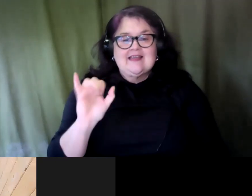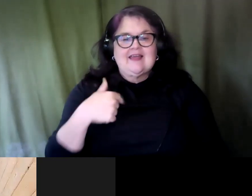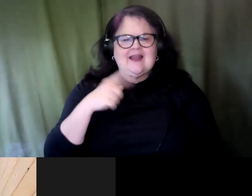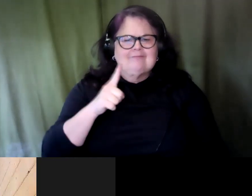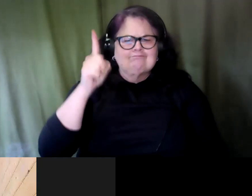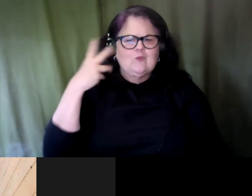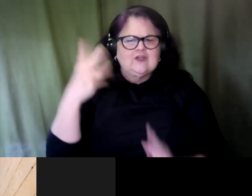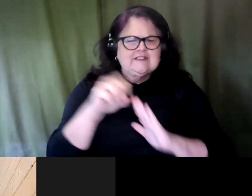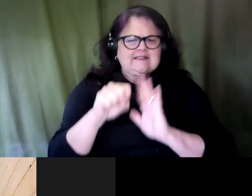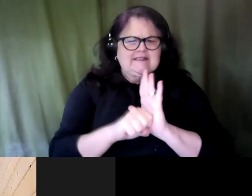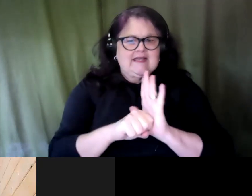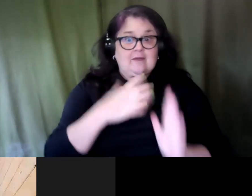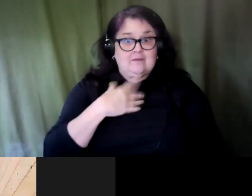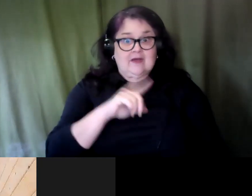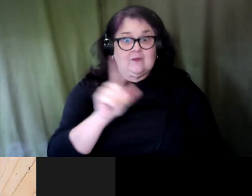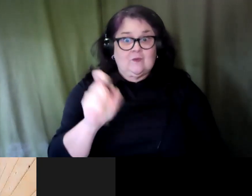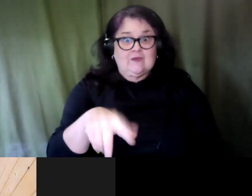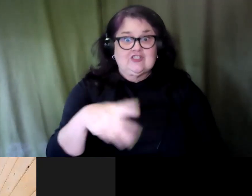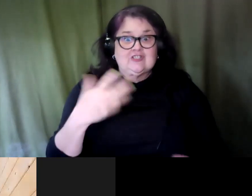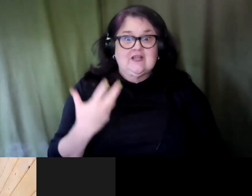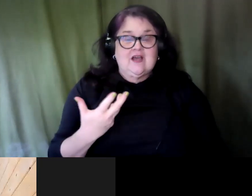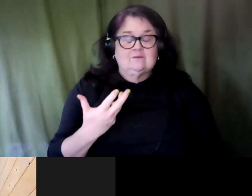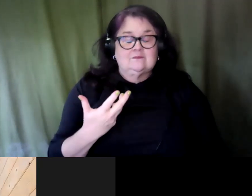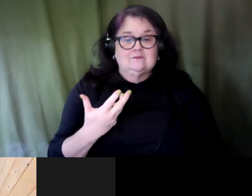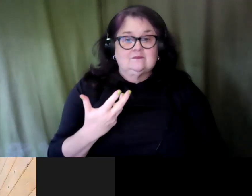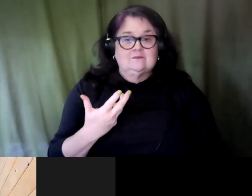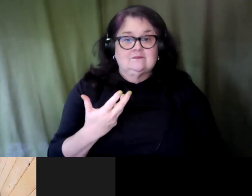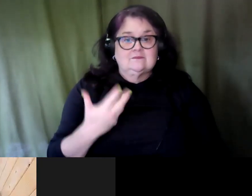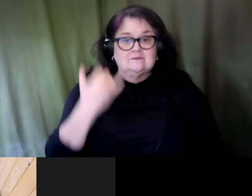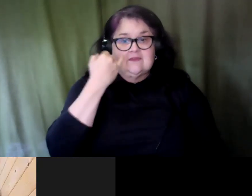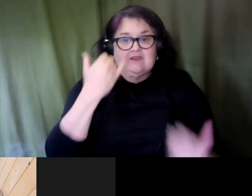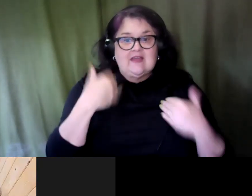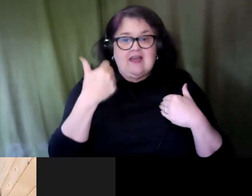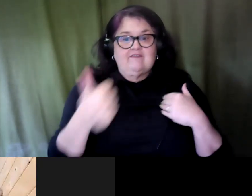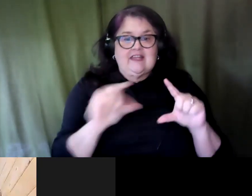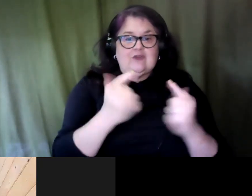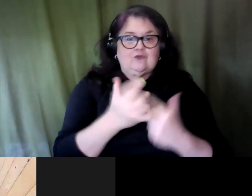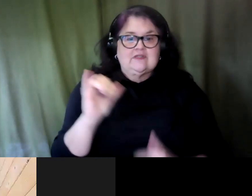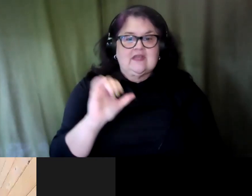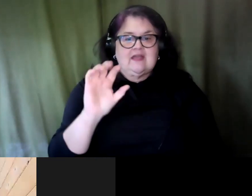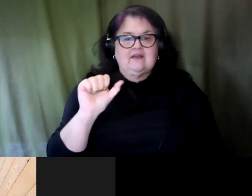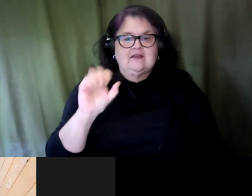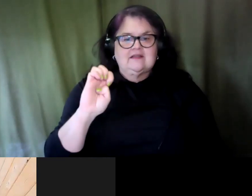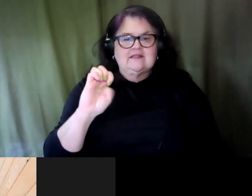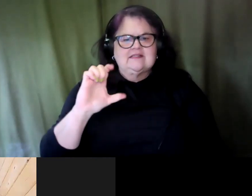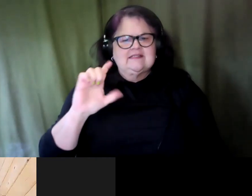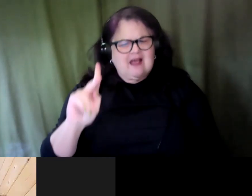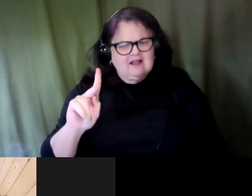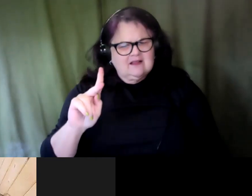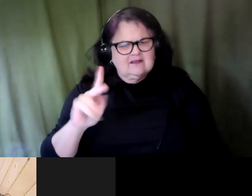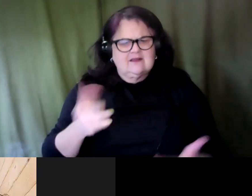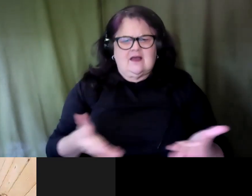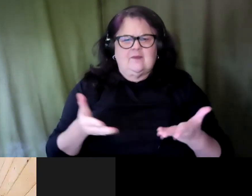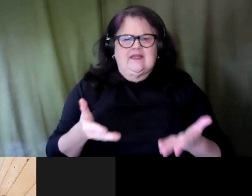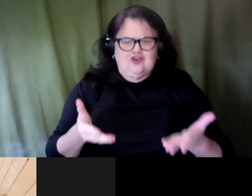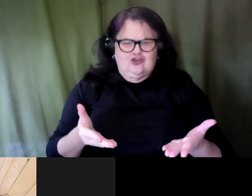Washington State, and my question is whether there are any groups like SELC up here that I could connect with,